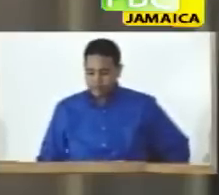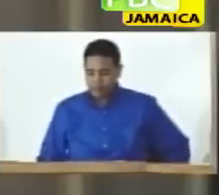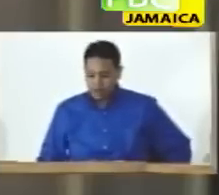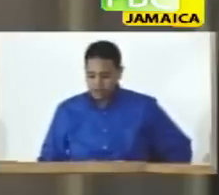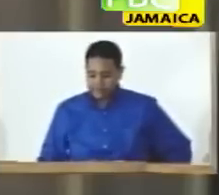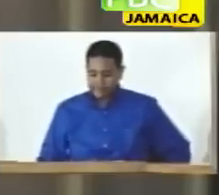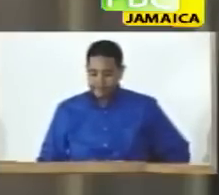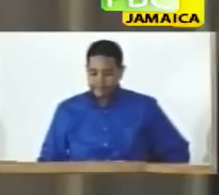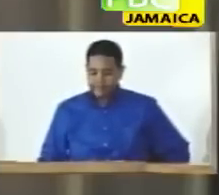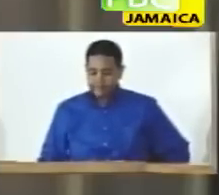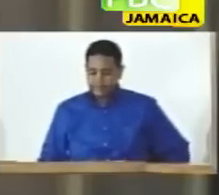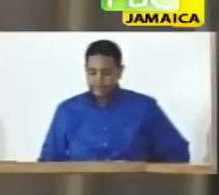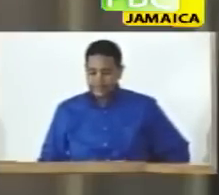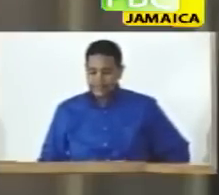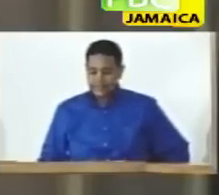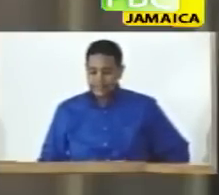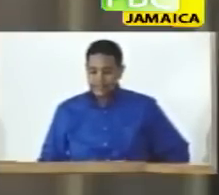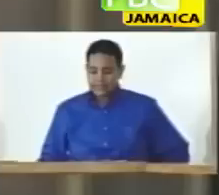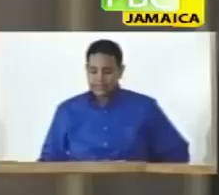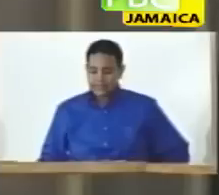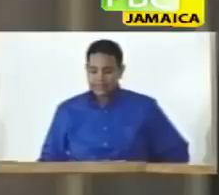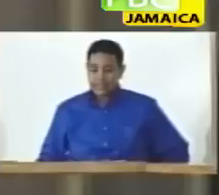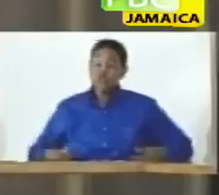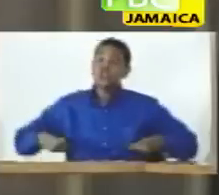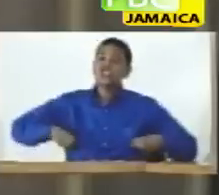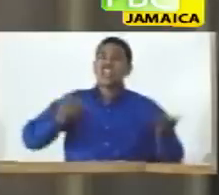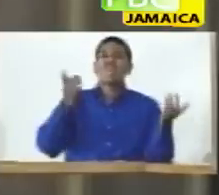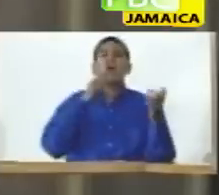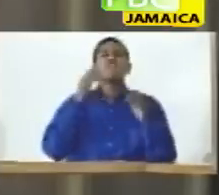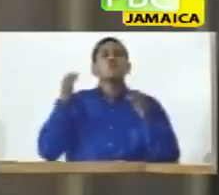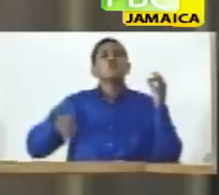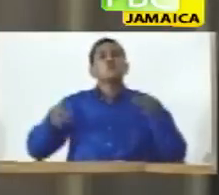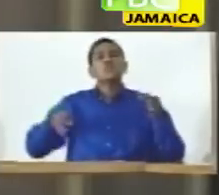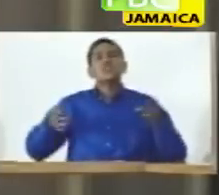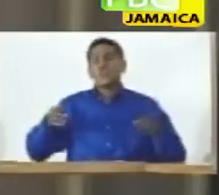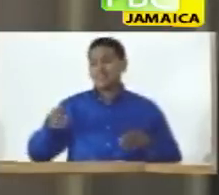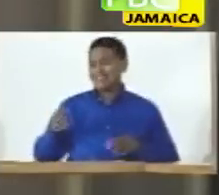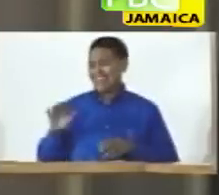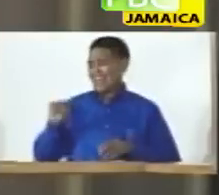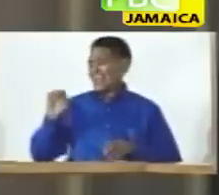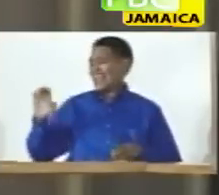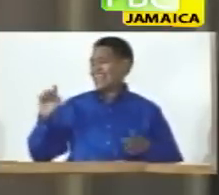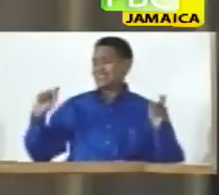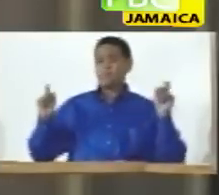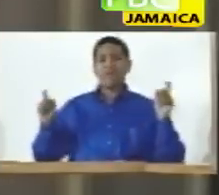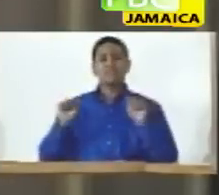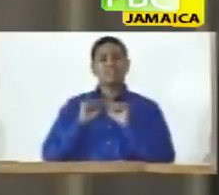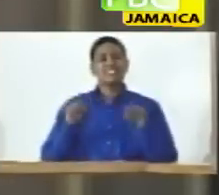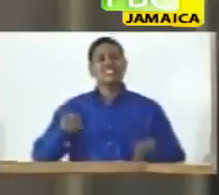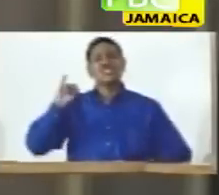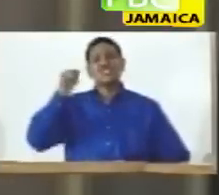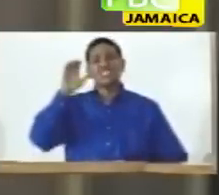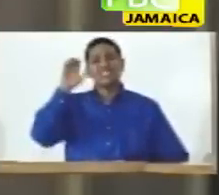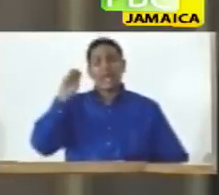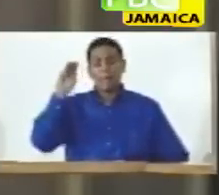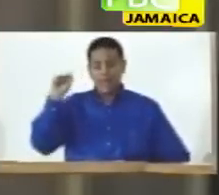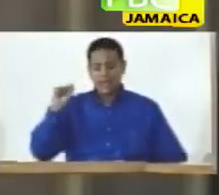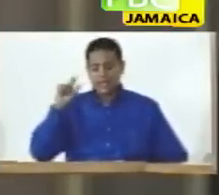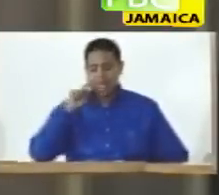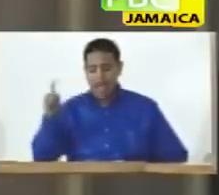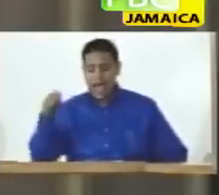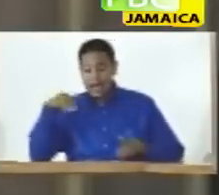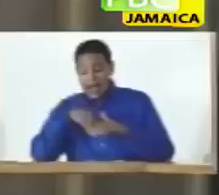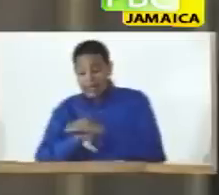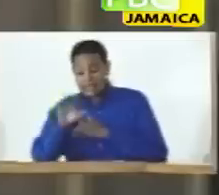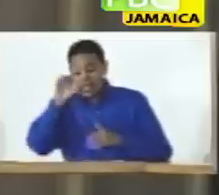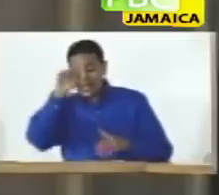The delivery of the Judicial Case Management System, JCMS, and the end-to-end case and